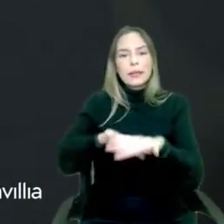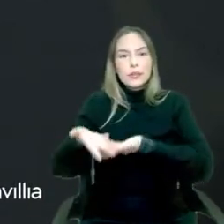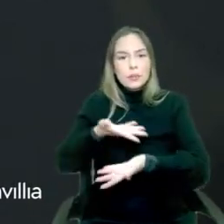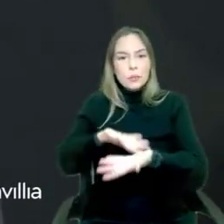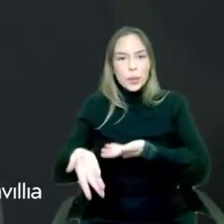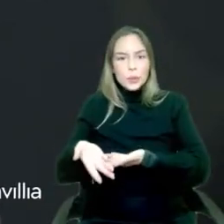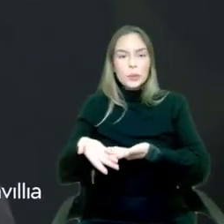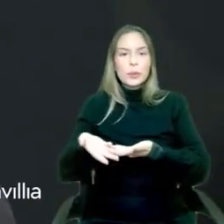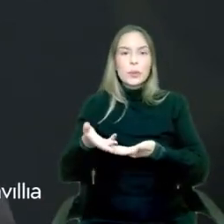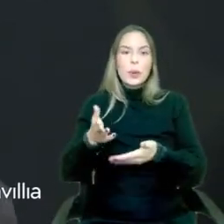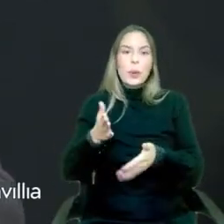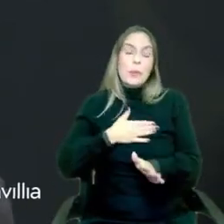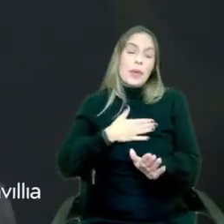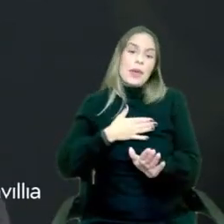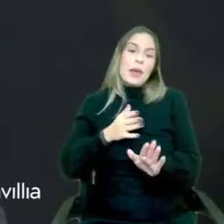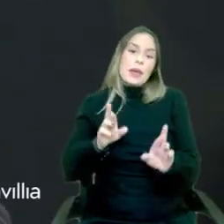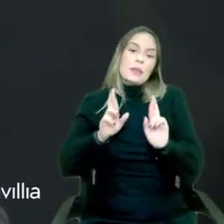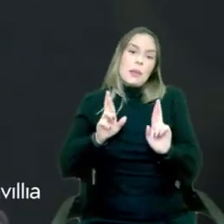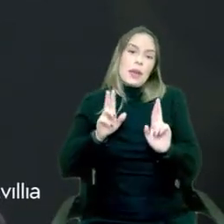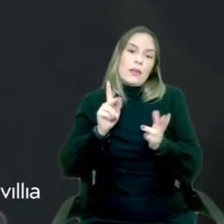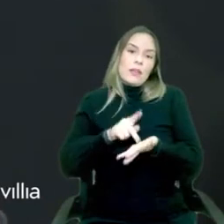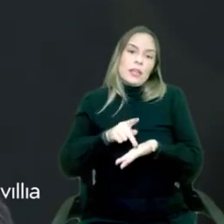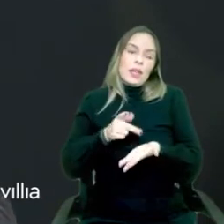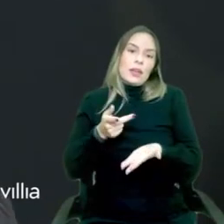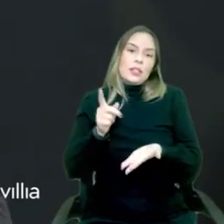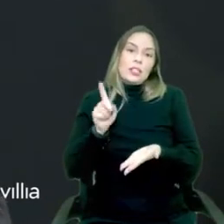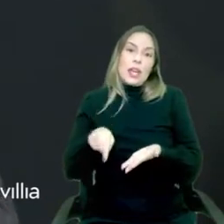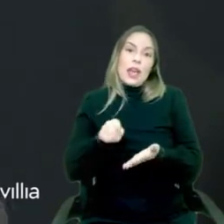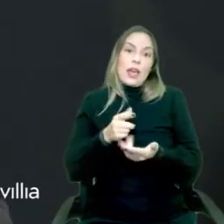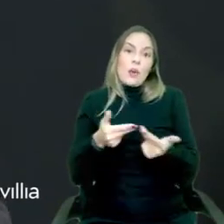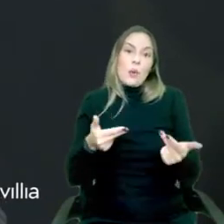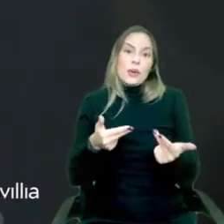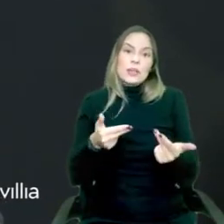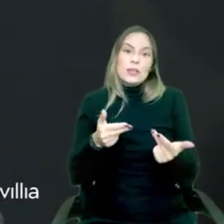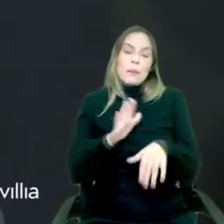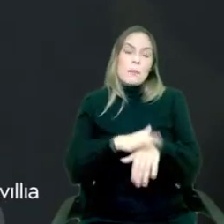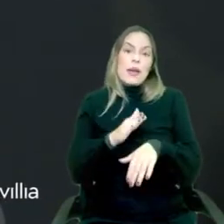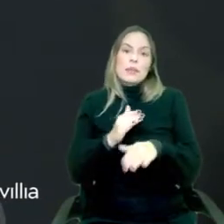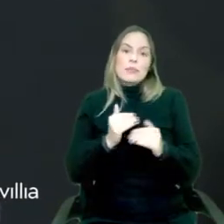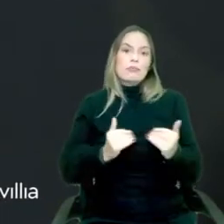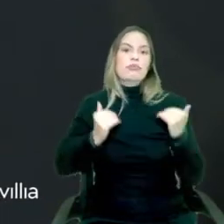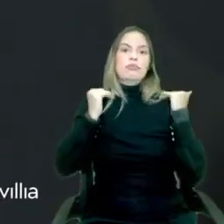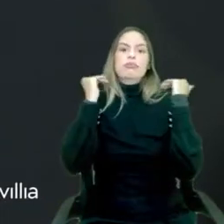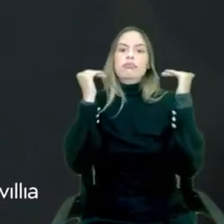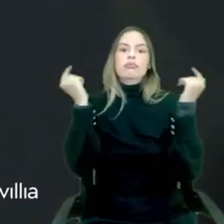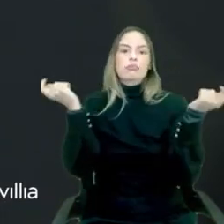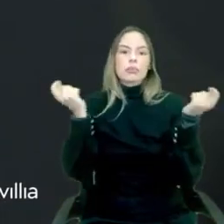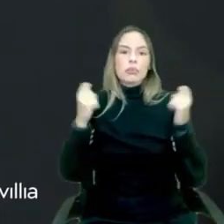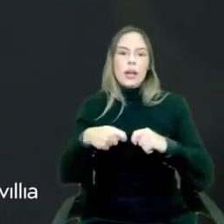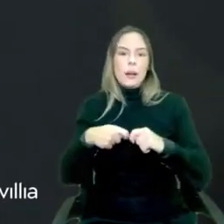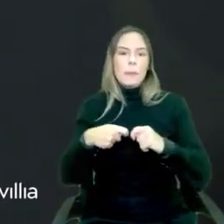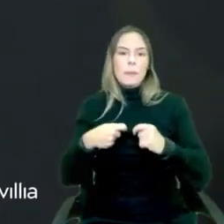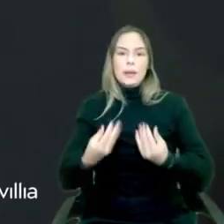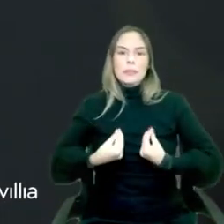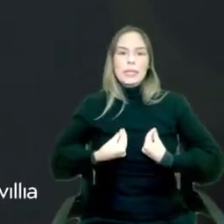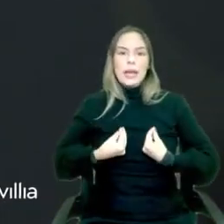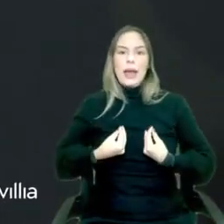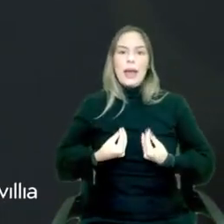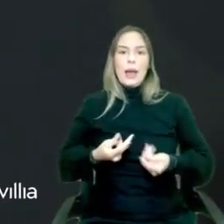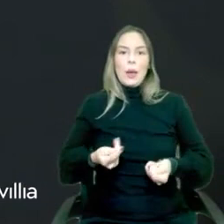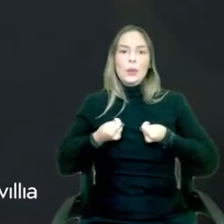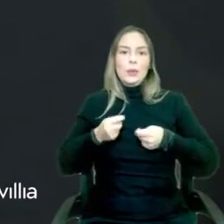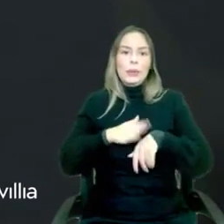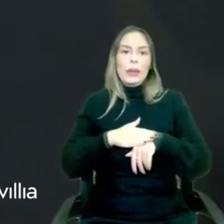that those things will be super powered with AI and save everyone a lot of time and headache. I